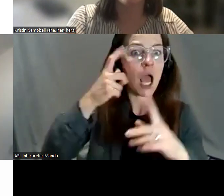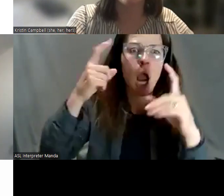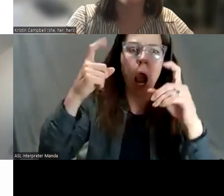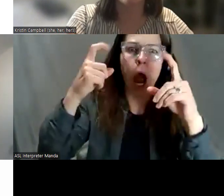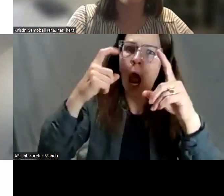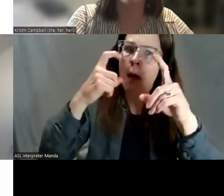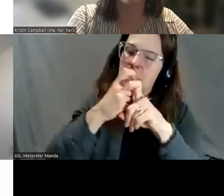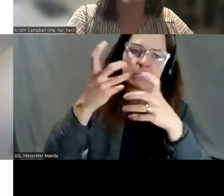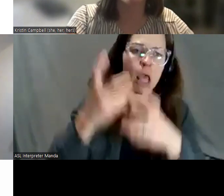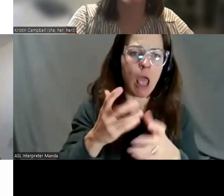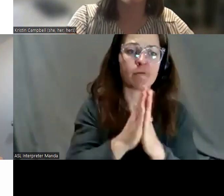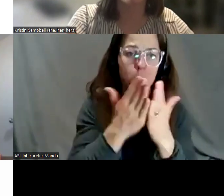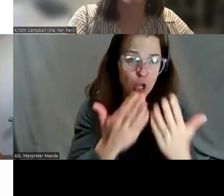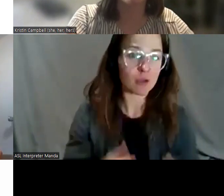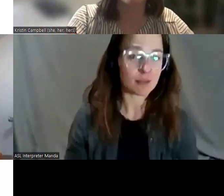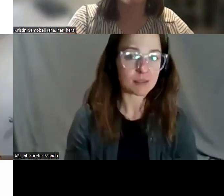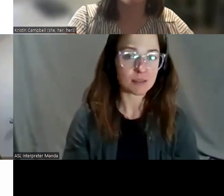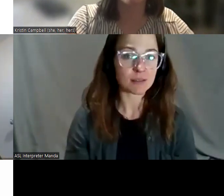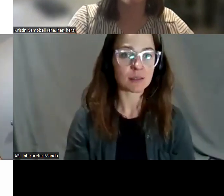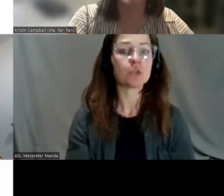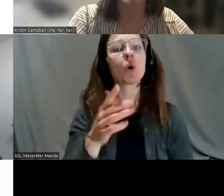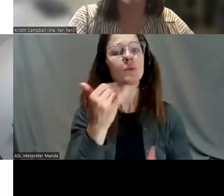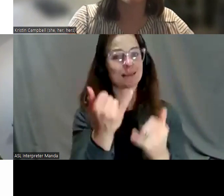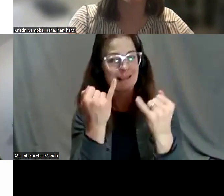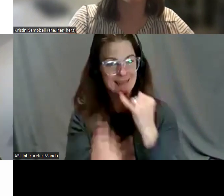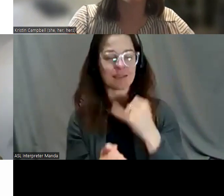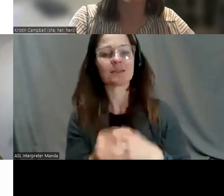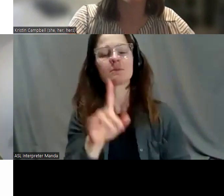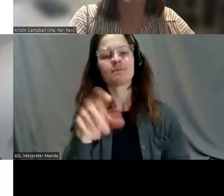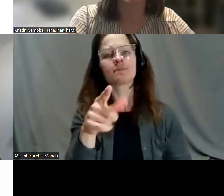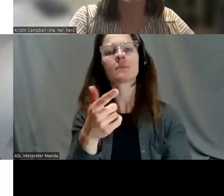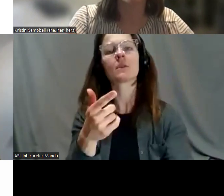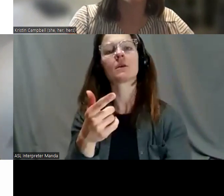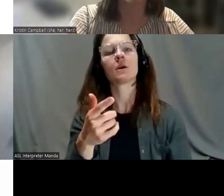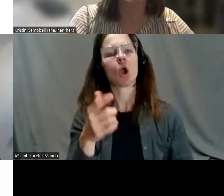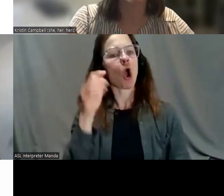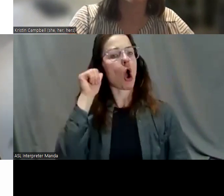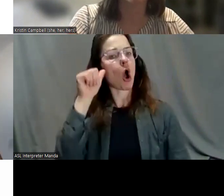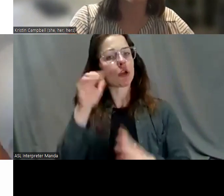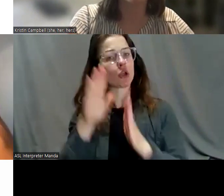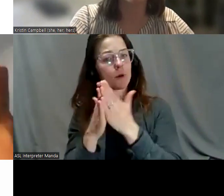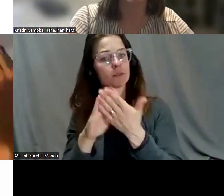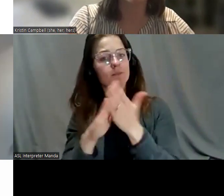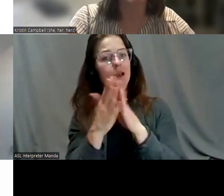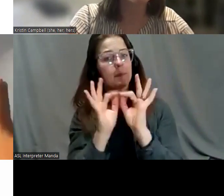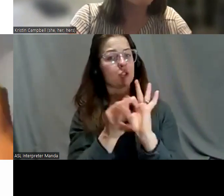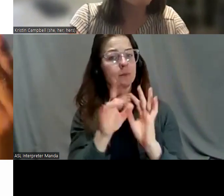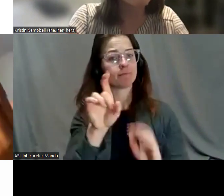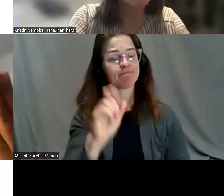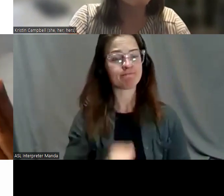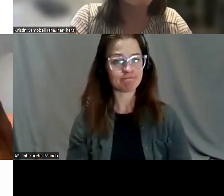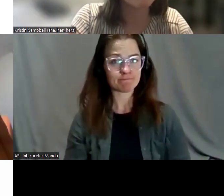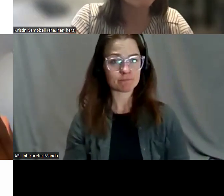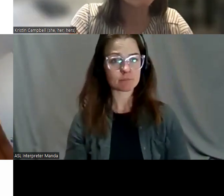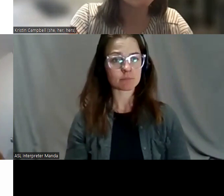is another question that I will leave you with. Do we interpret audiobooks? So even though I have heard